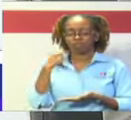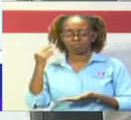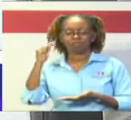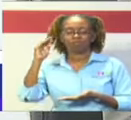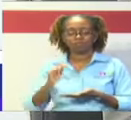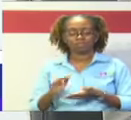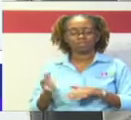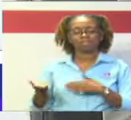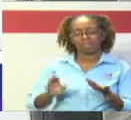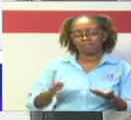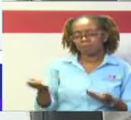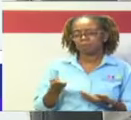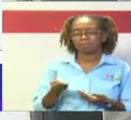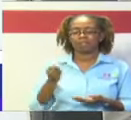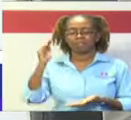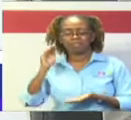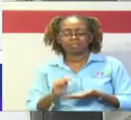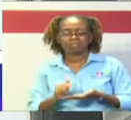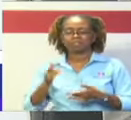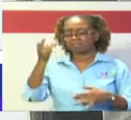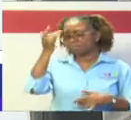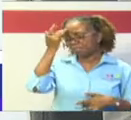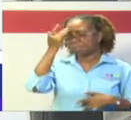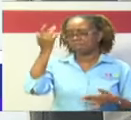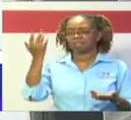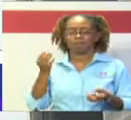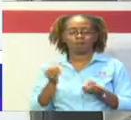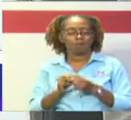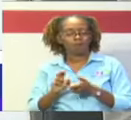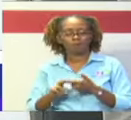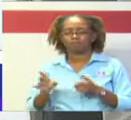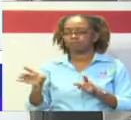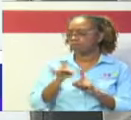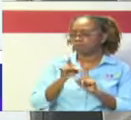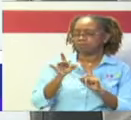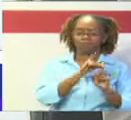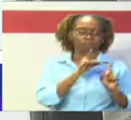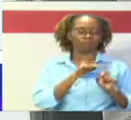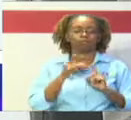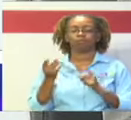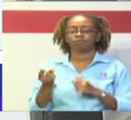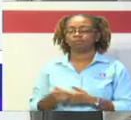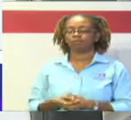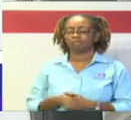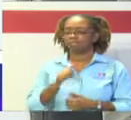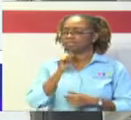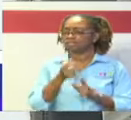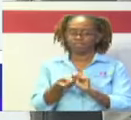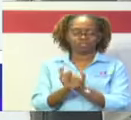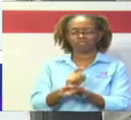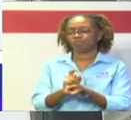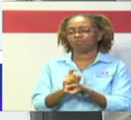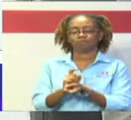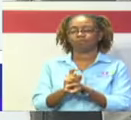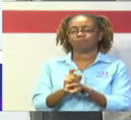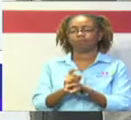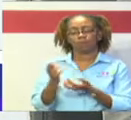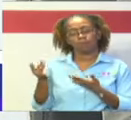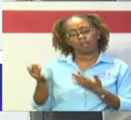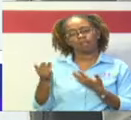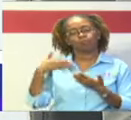of getting ill at all and then transmitting the illness, that value doesn't change in the absence of reaching that pinnacle of herd immunity.